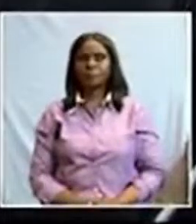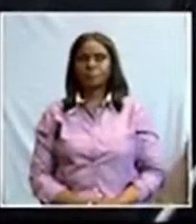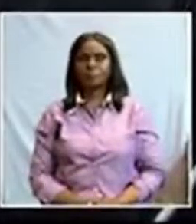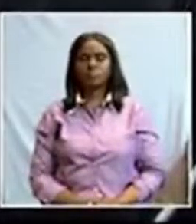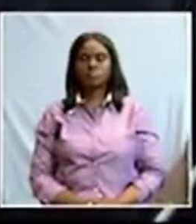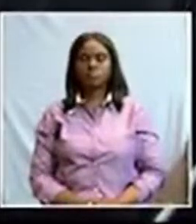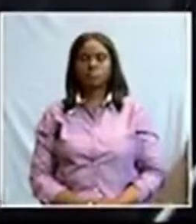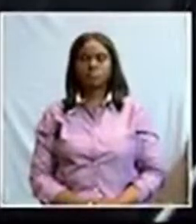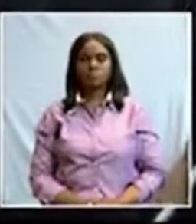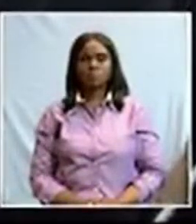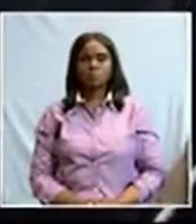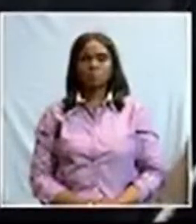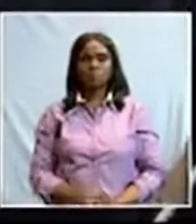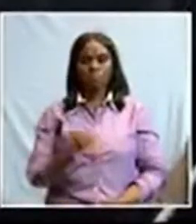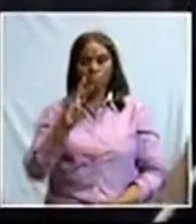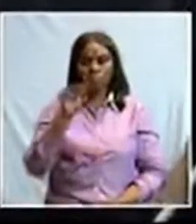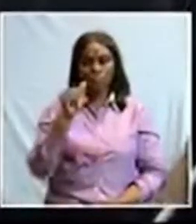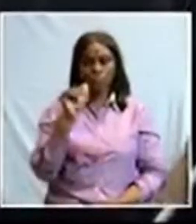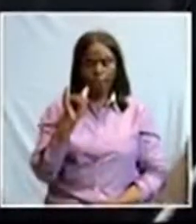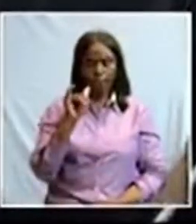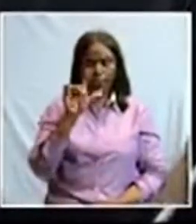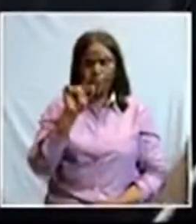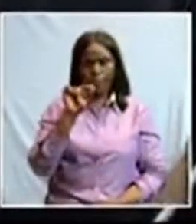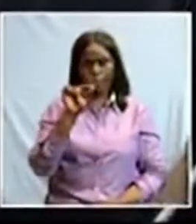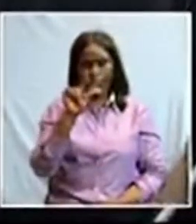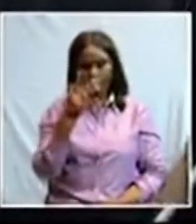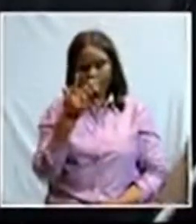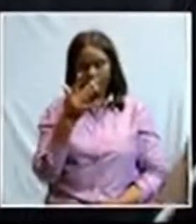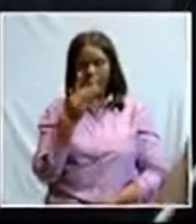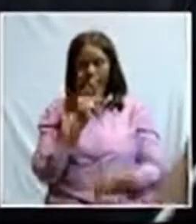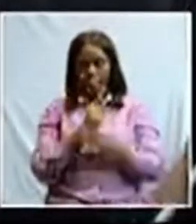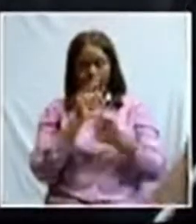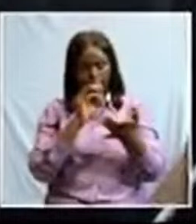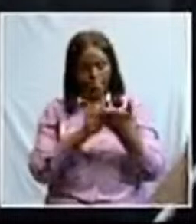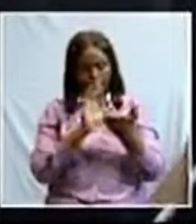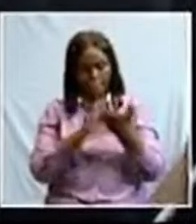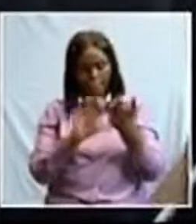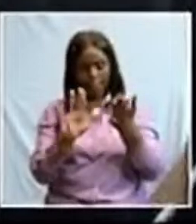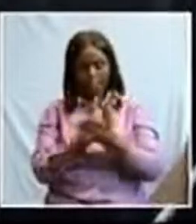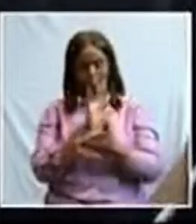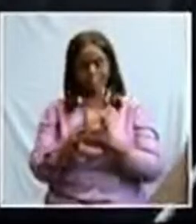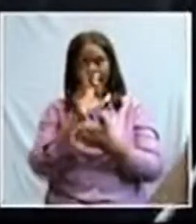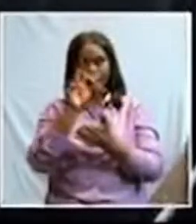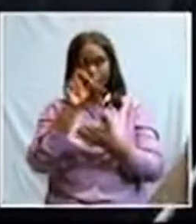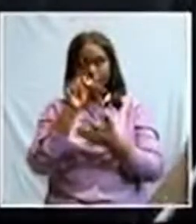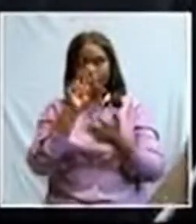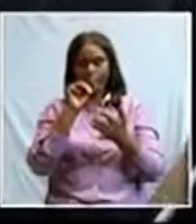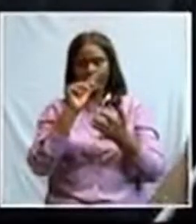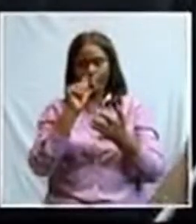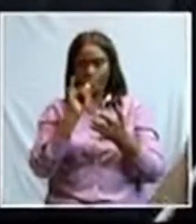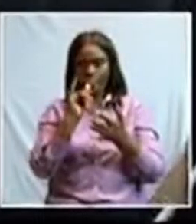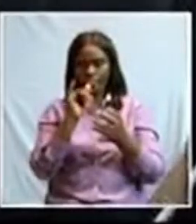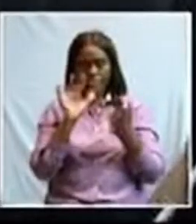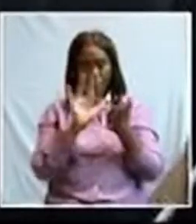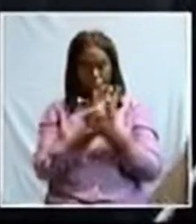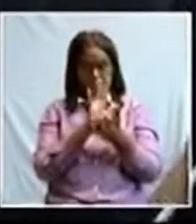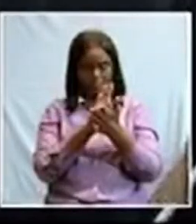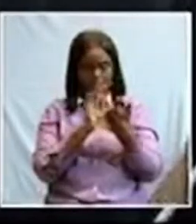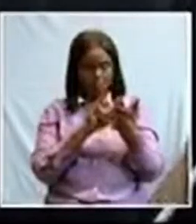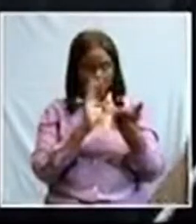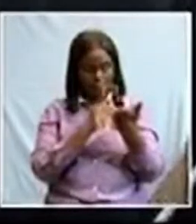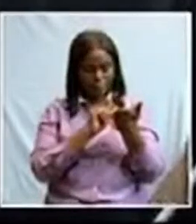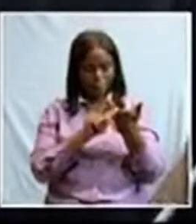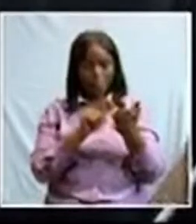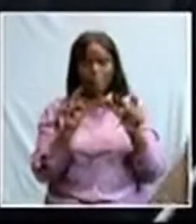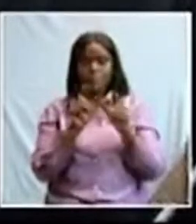2025? In May, which is just on paper, 30th of May, 2025, which is just on paper.